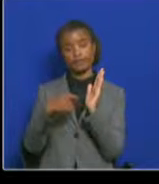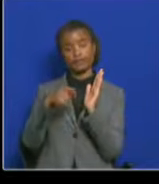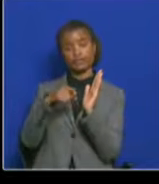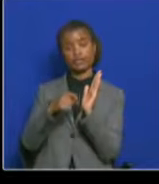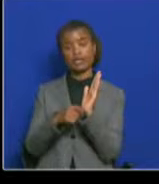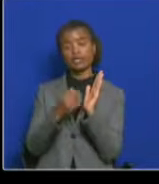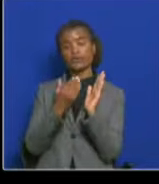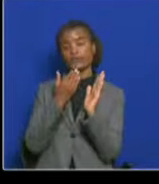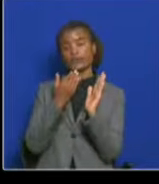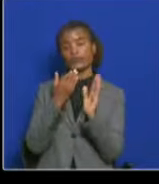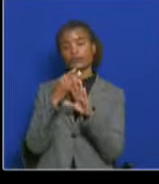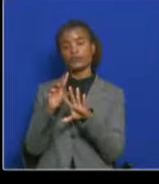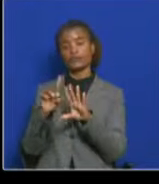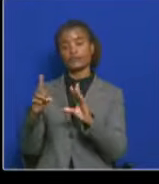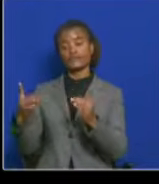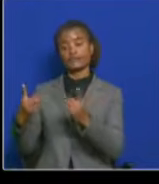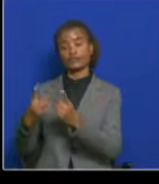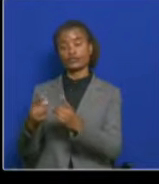Chain Management,